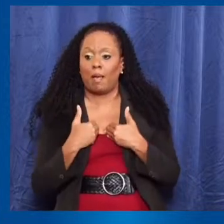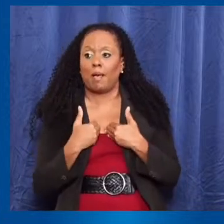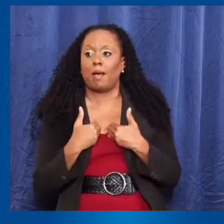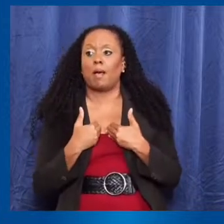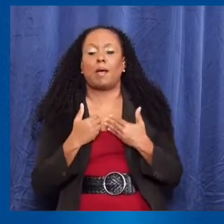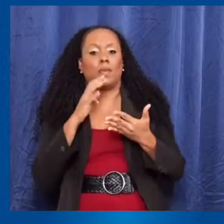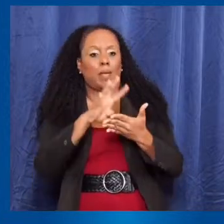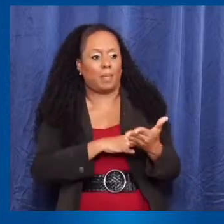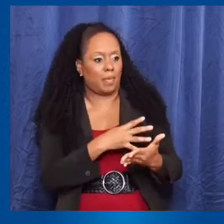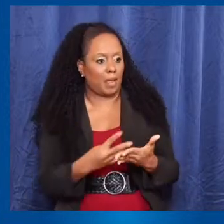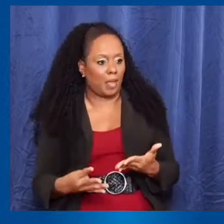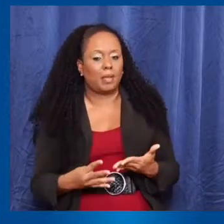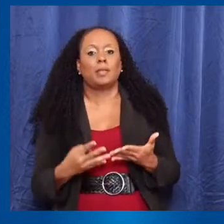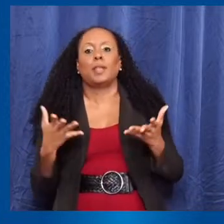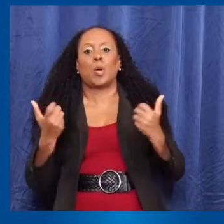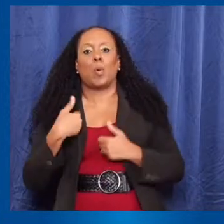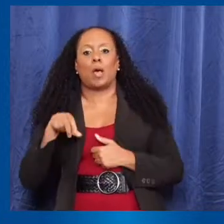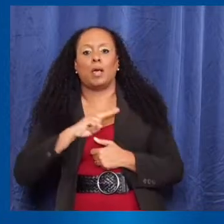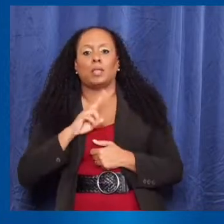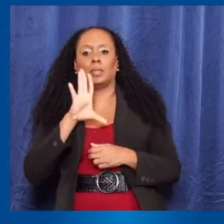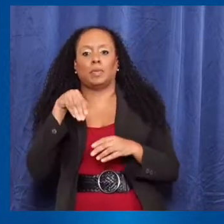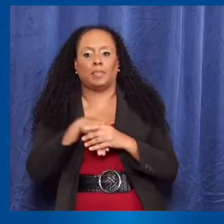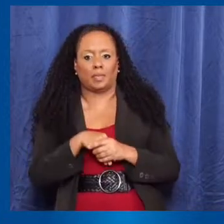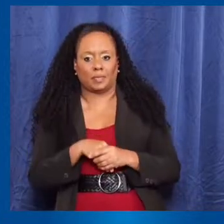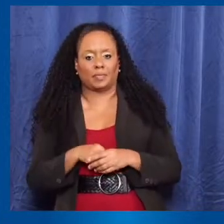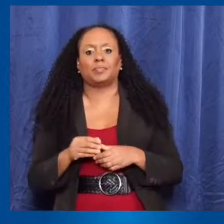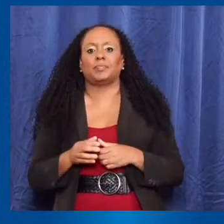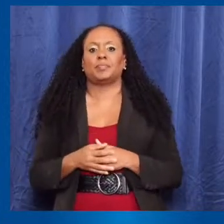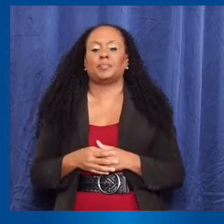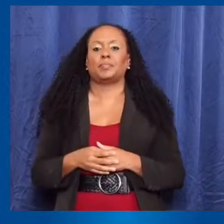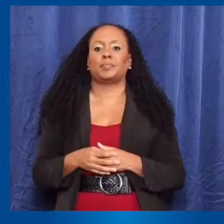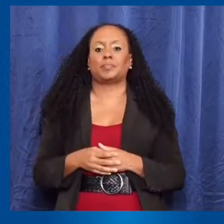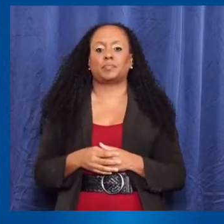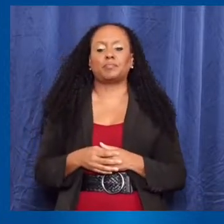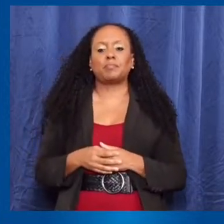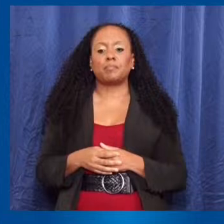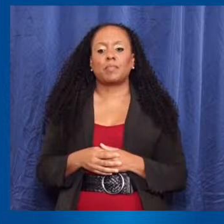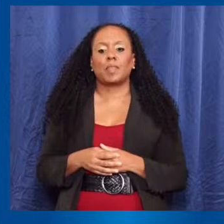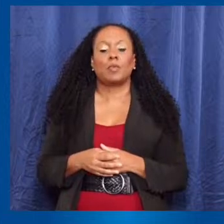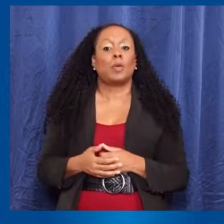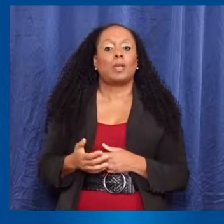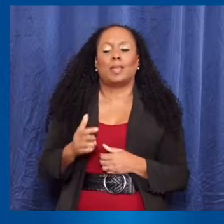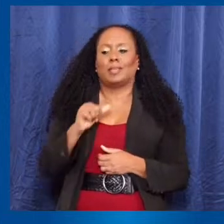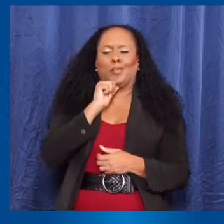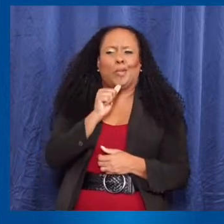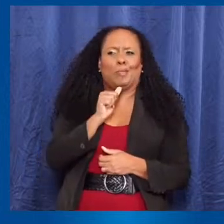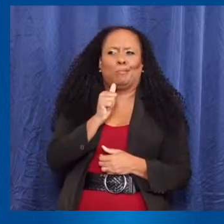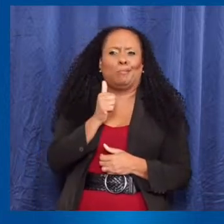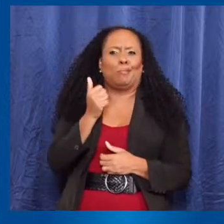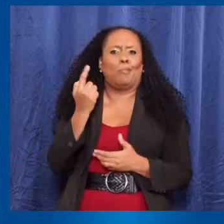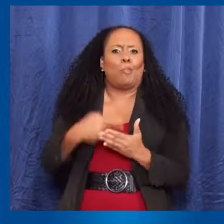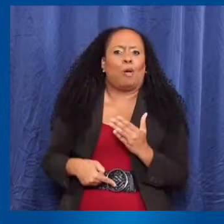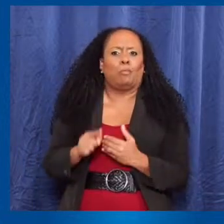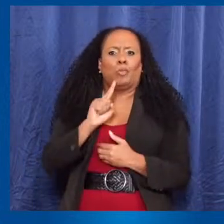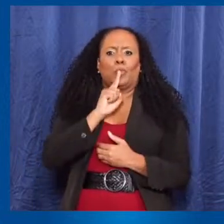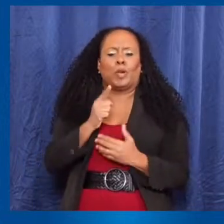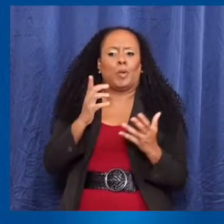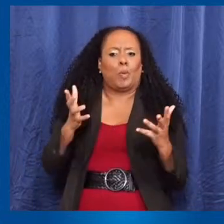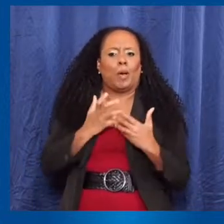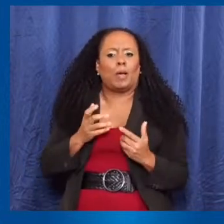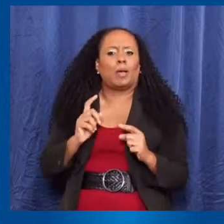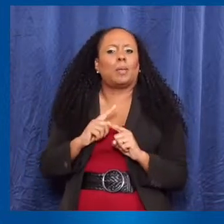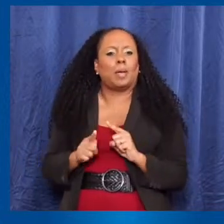has asked all of us to comment on. And quite frankly, it is not as ambitious as we would like, but it is far from where they